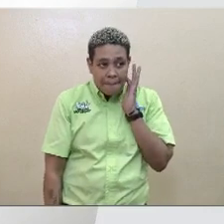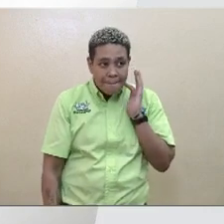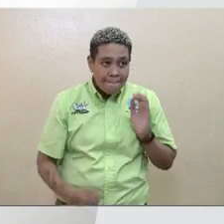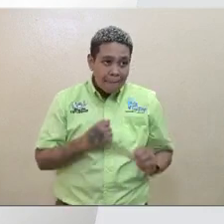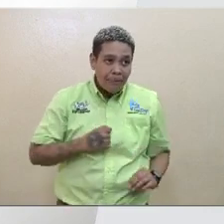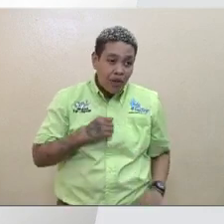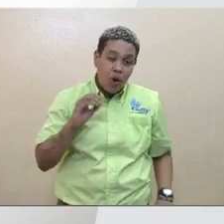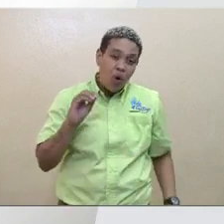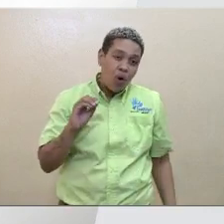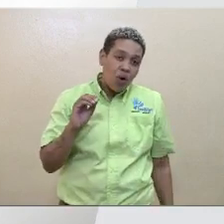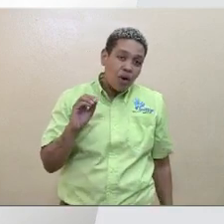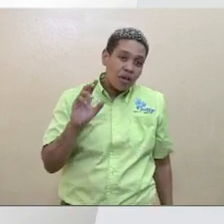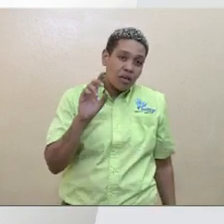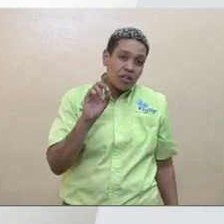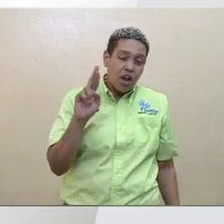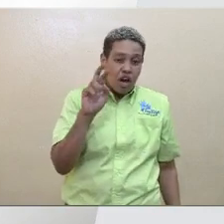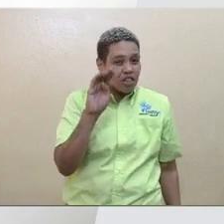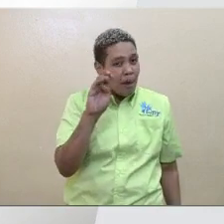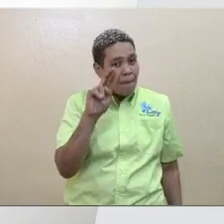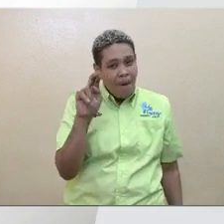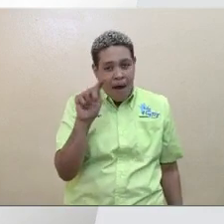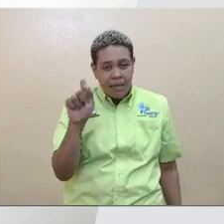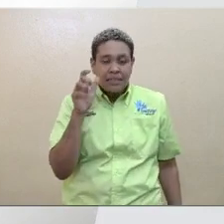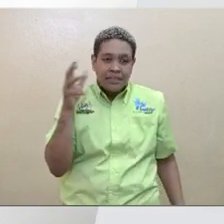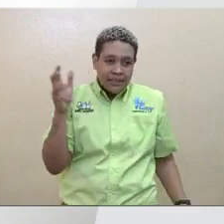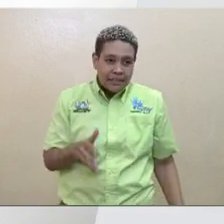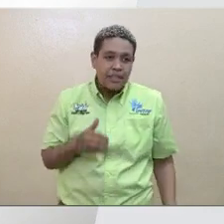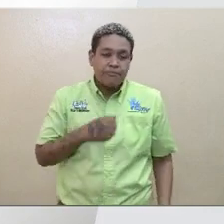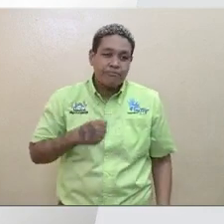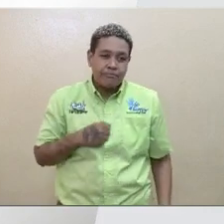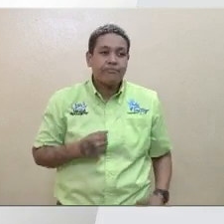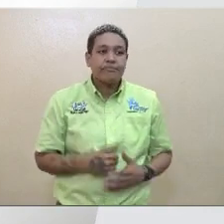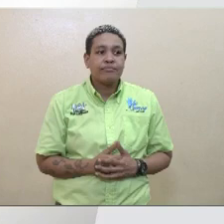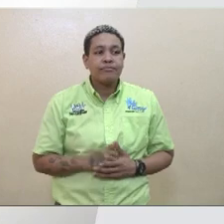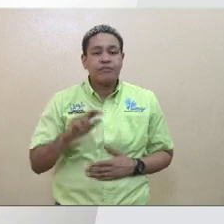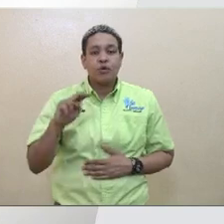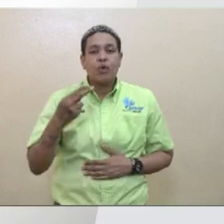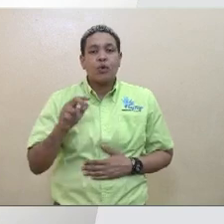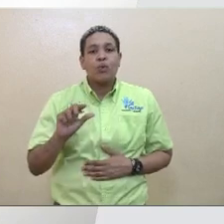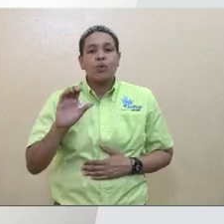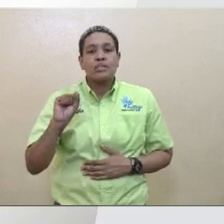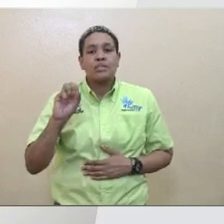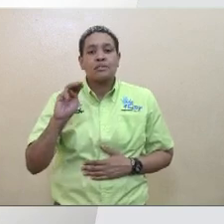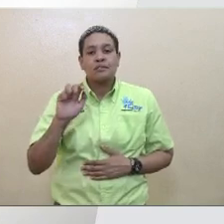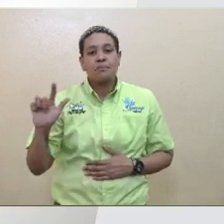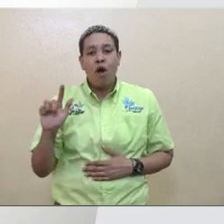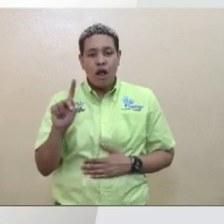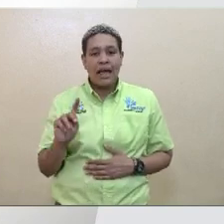Apologies for Dr. Barnett. Mr. Hugh Small, KC,